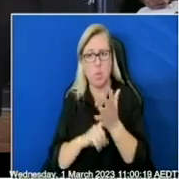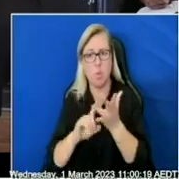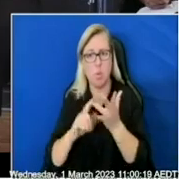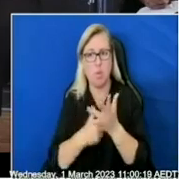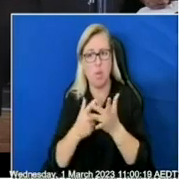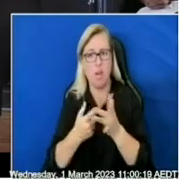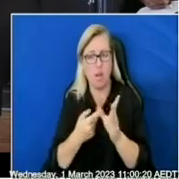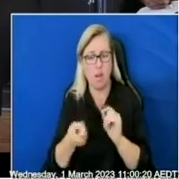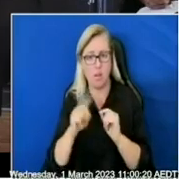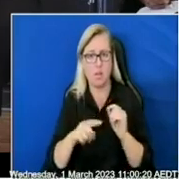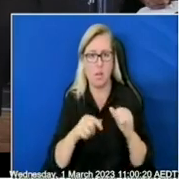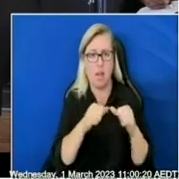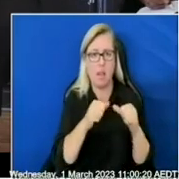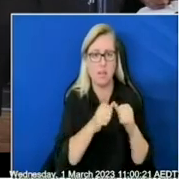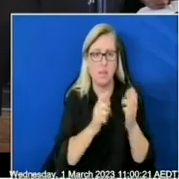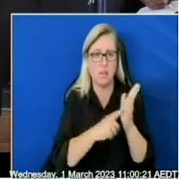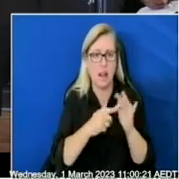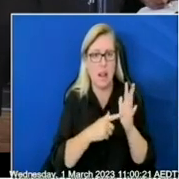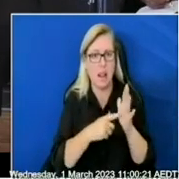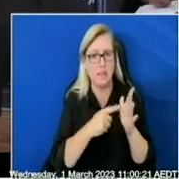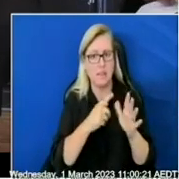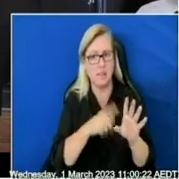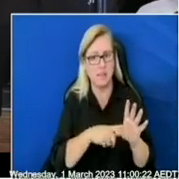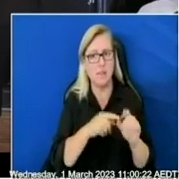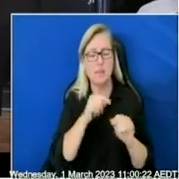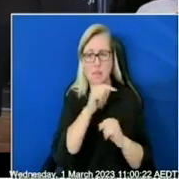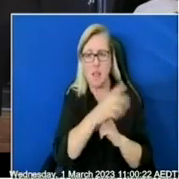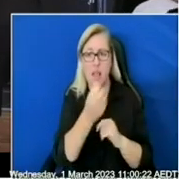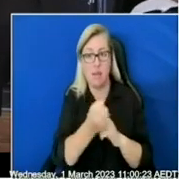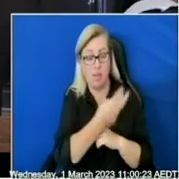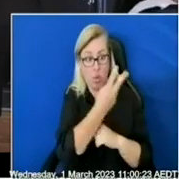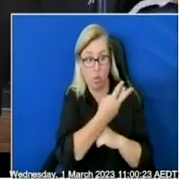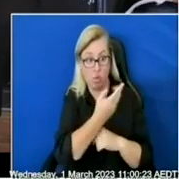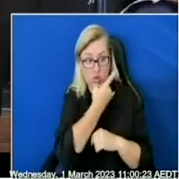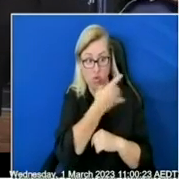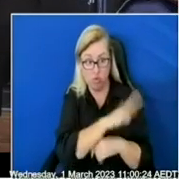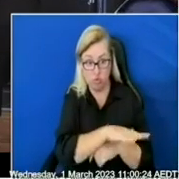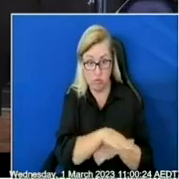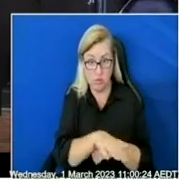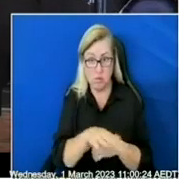She had three children. Auntie Glore had three, four,